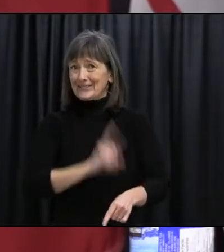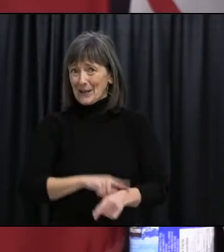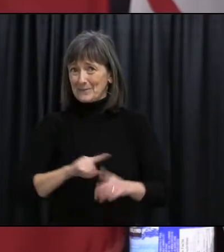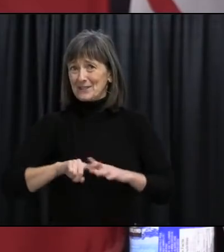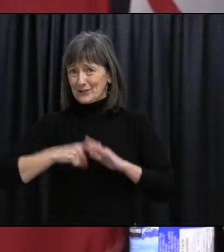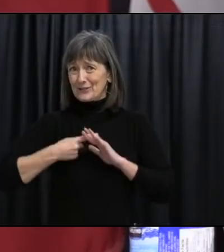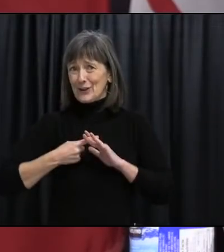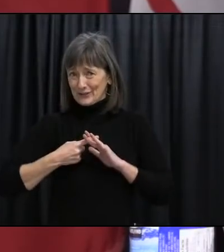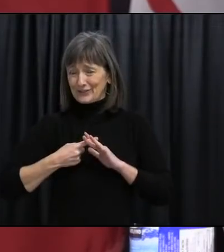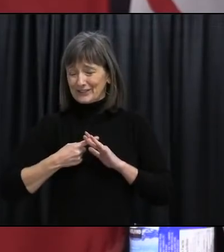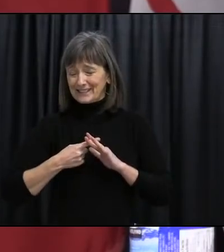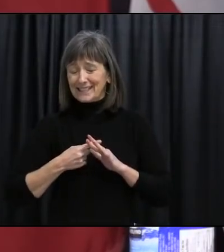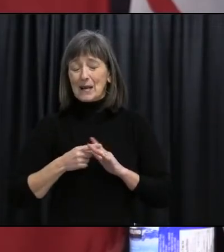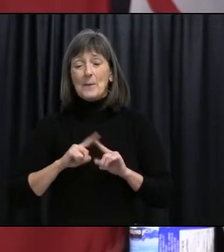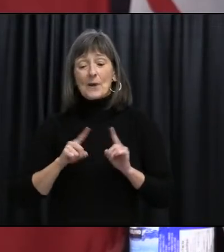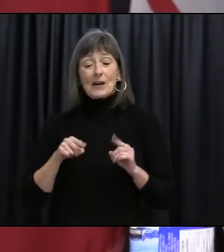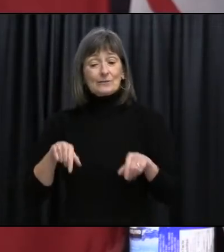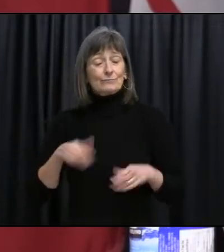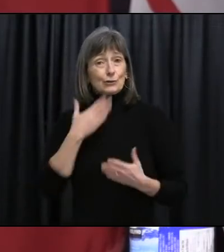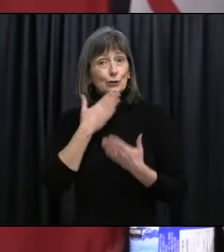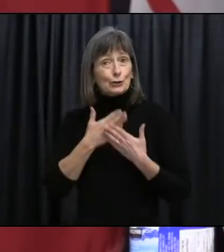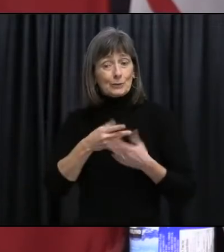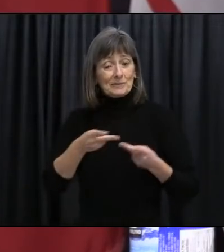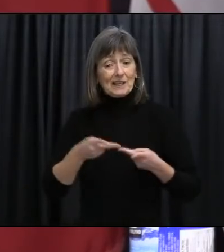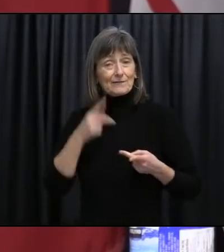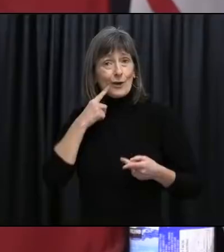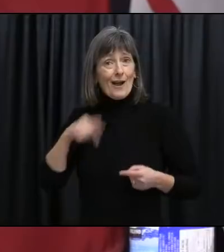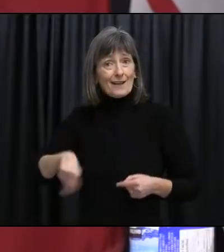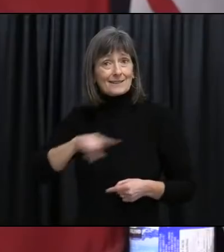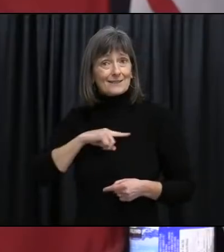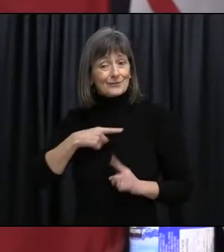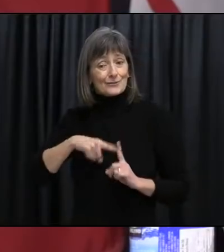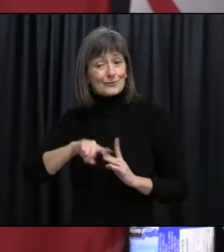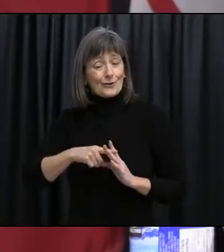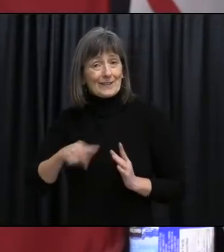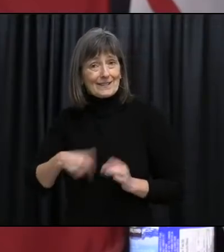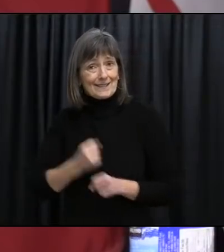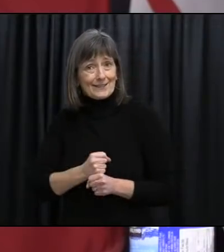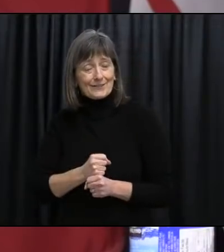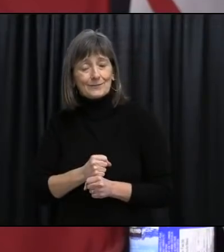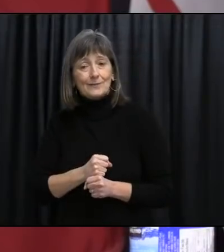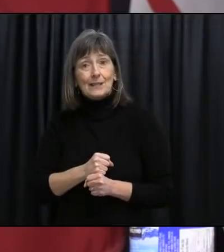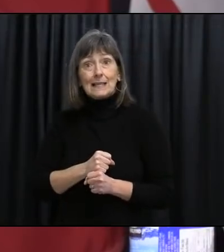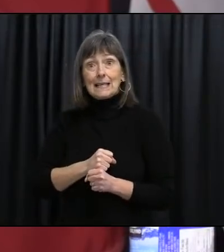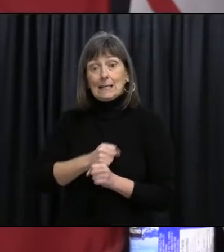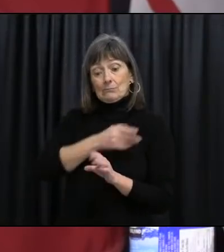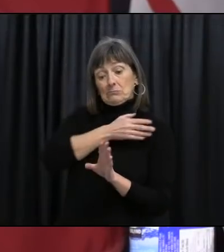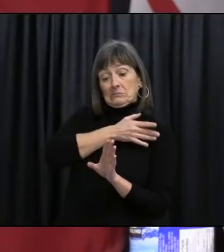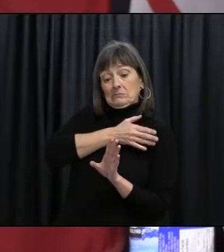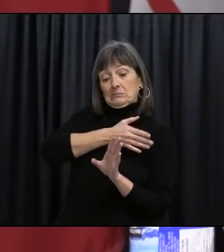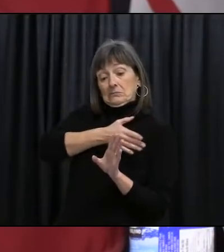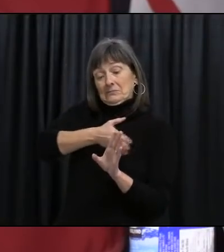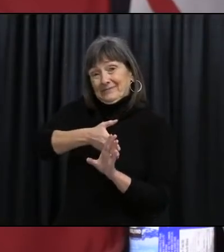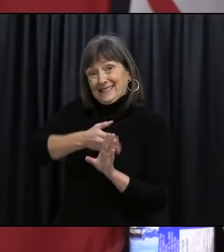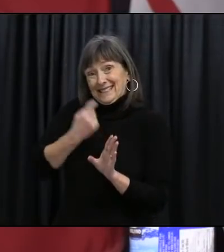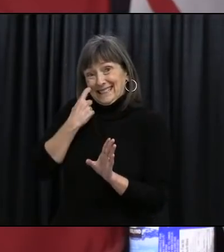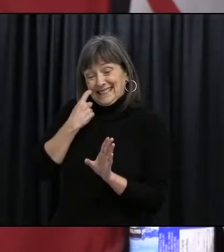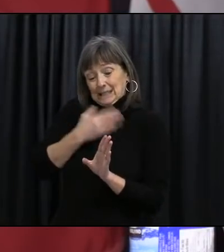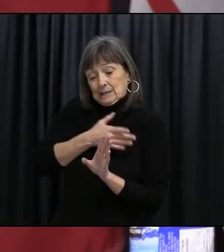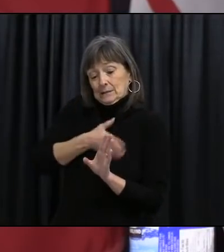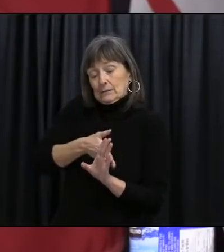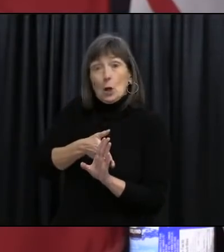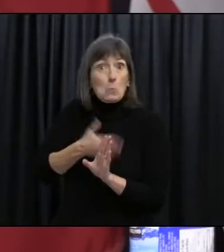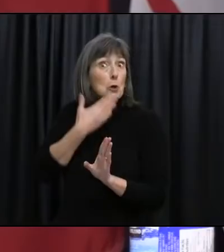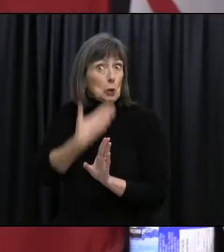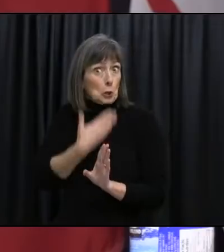good place to start 2021. The run-up to the year has been good, and people